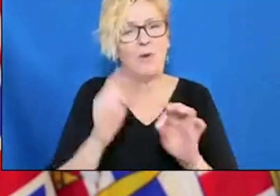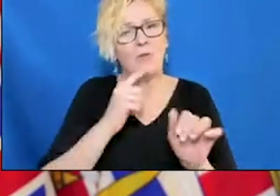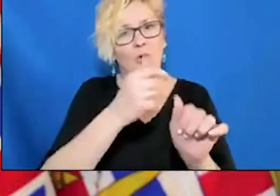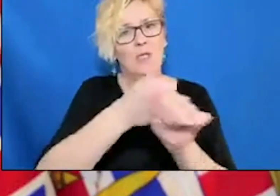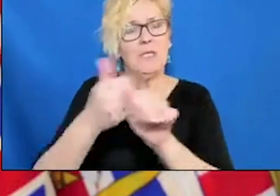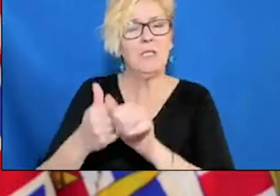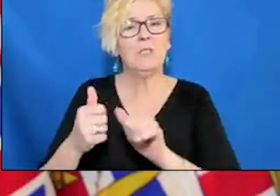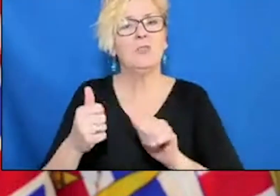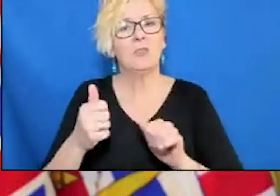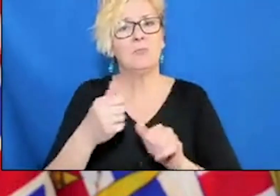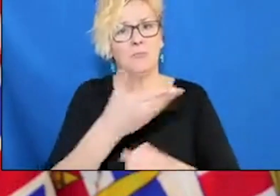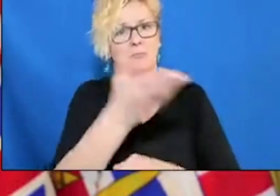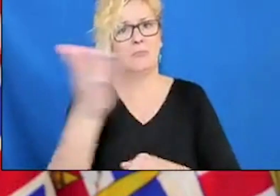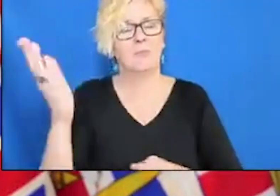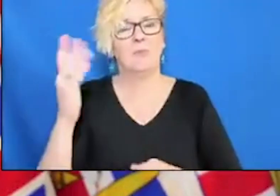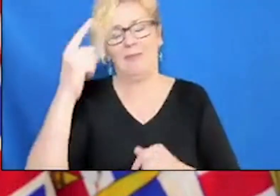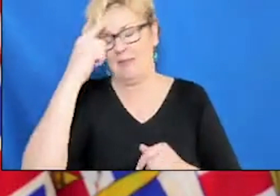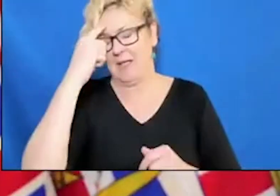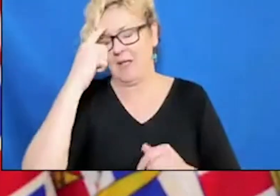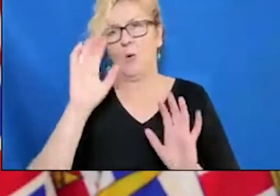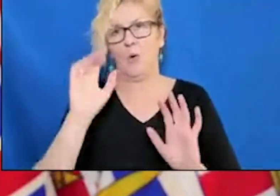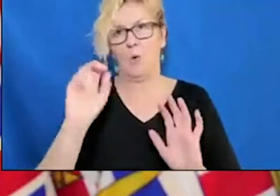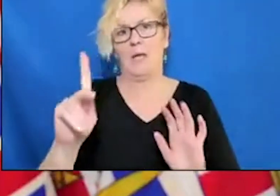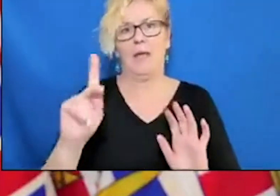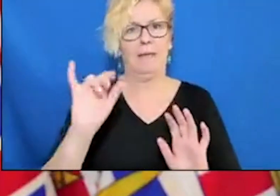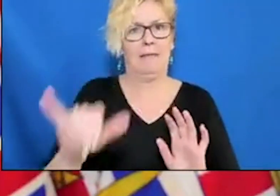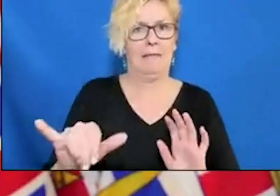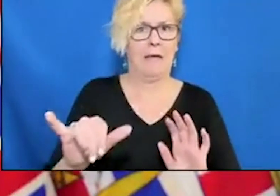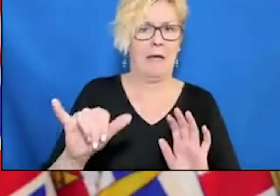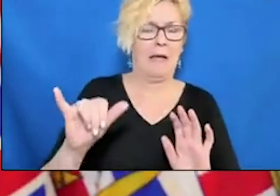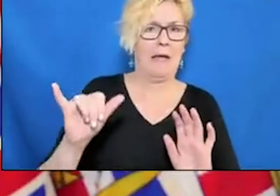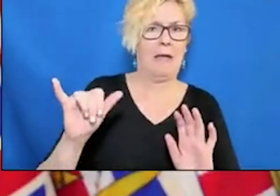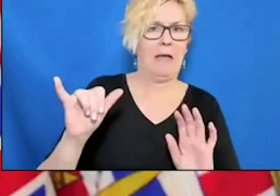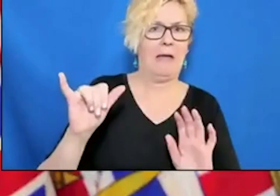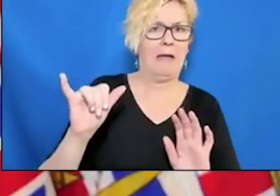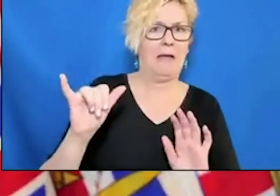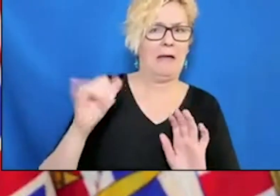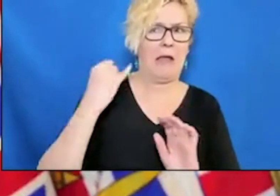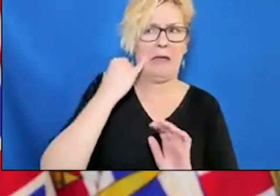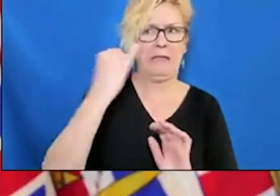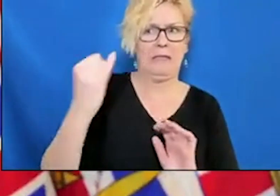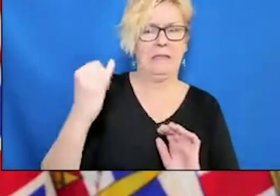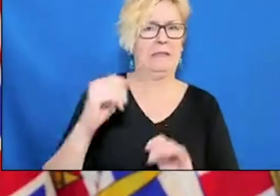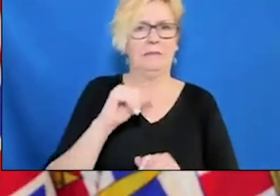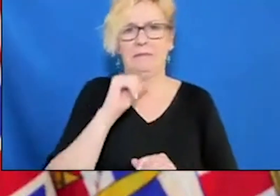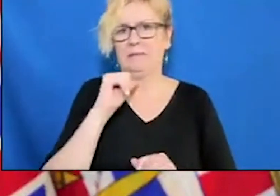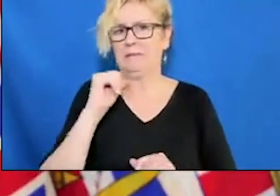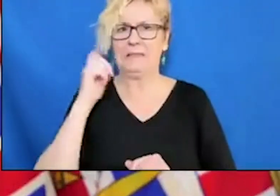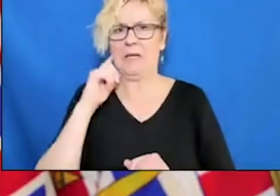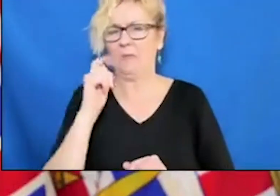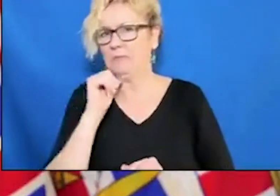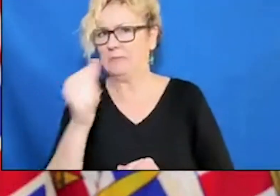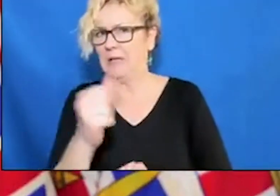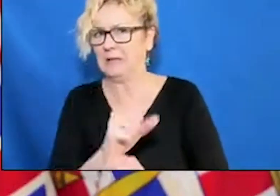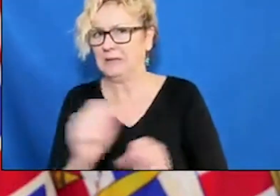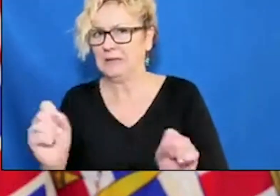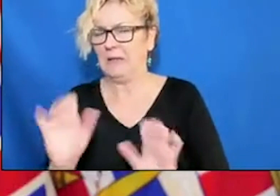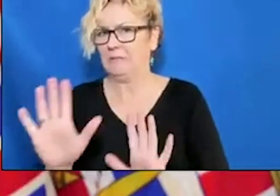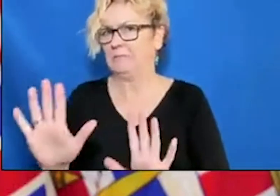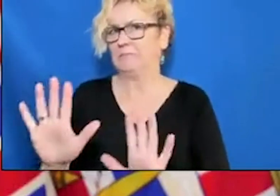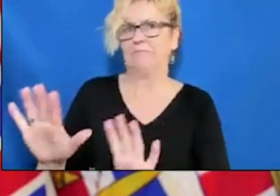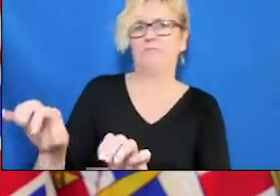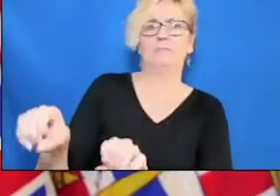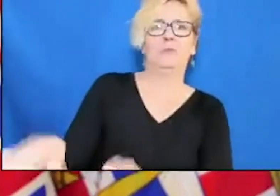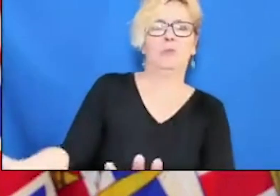transmission. Some of them is really important. We've talked about it a bit. Part of it is through our immunization, but also our